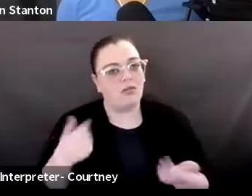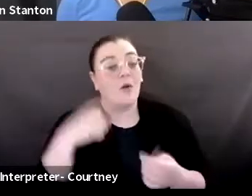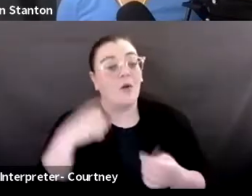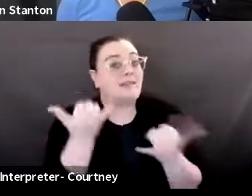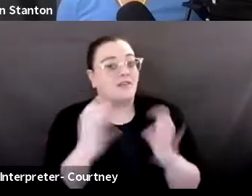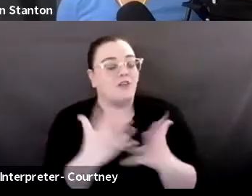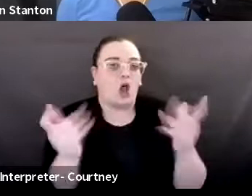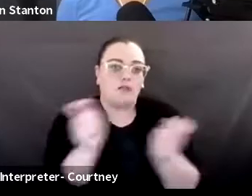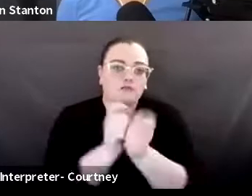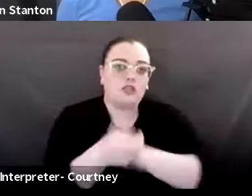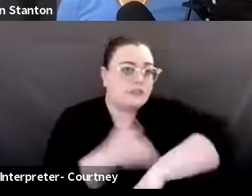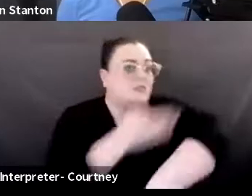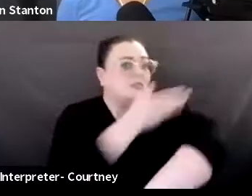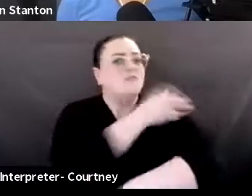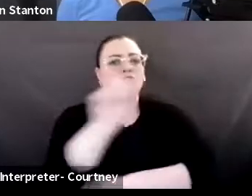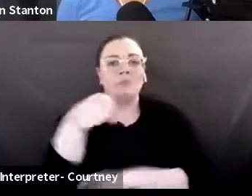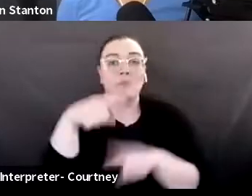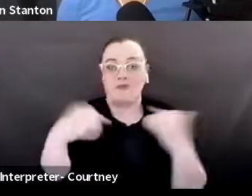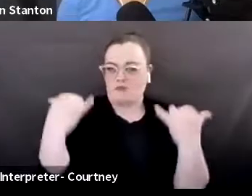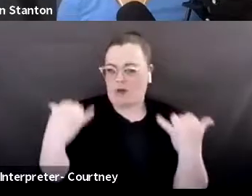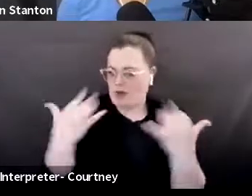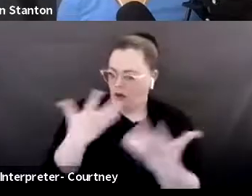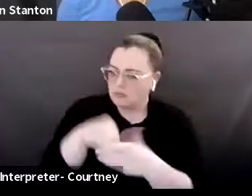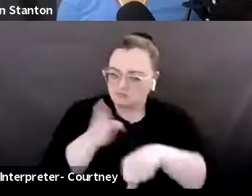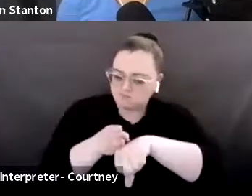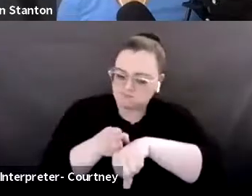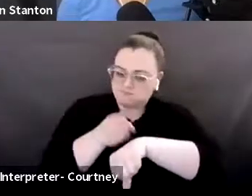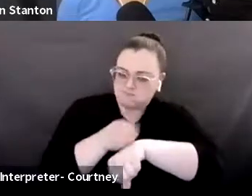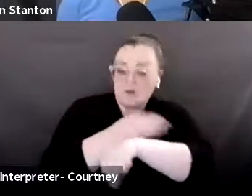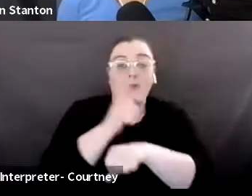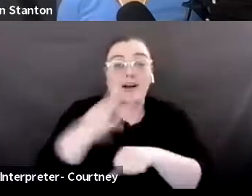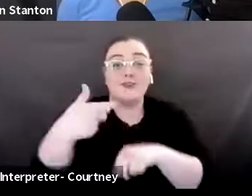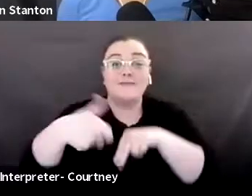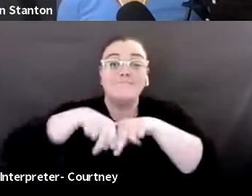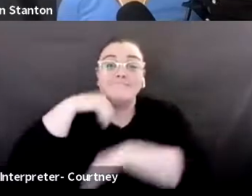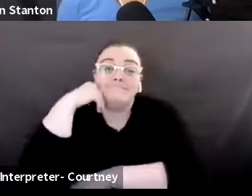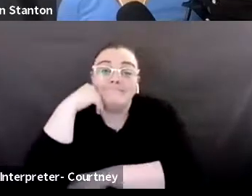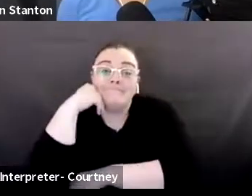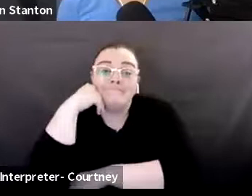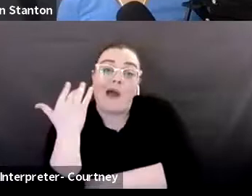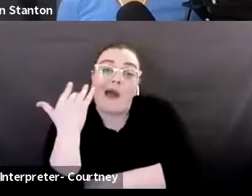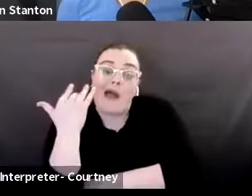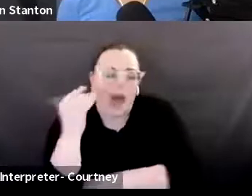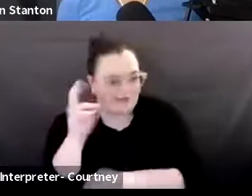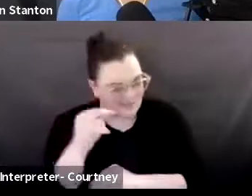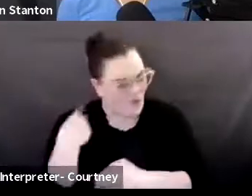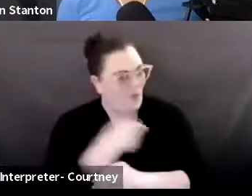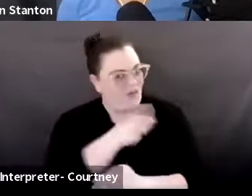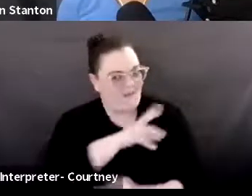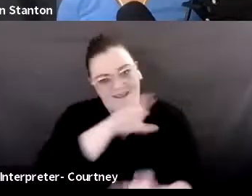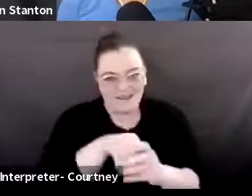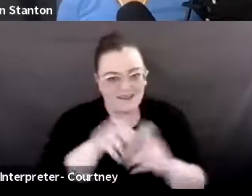go, but my goodness, we're in the game now. You know, we're not just sitting on the bleachers saying, man, I wish I was on that court. We are on the field.